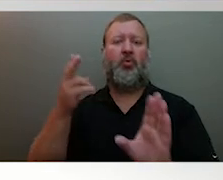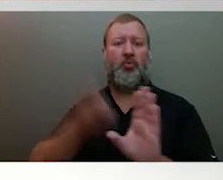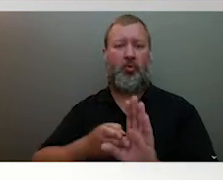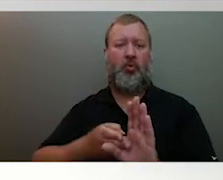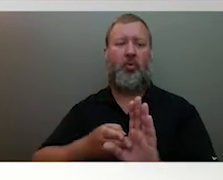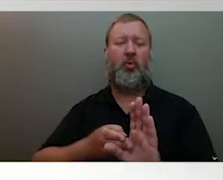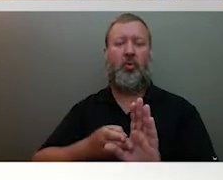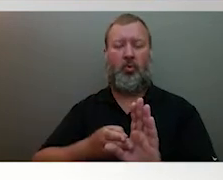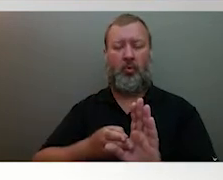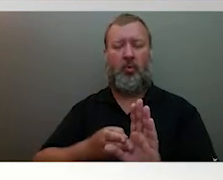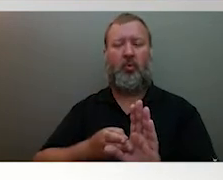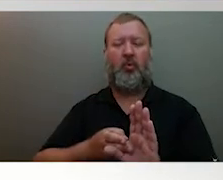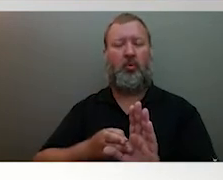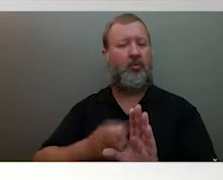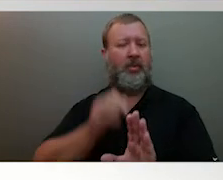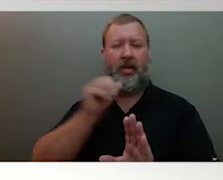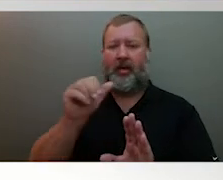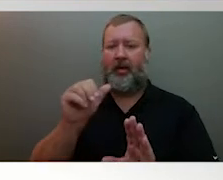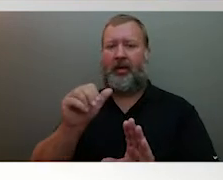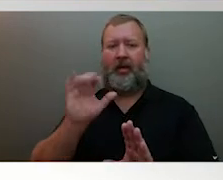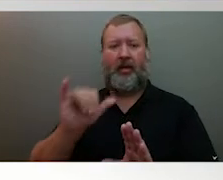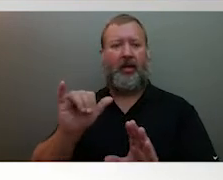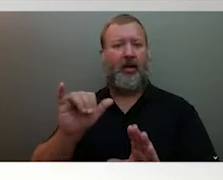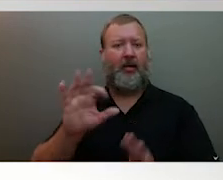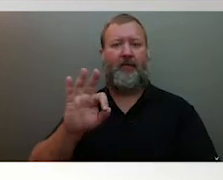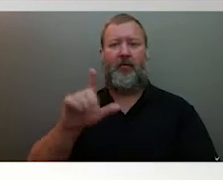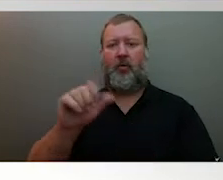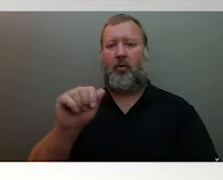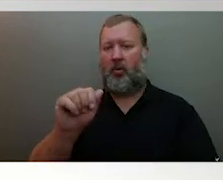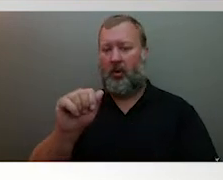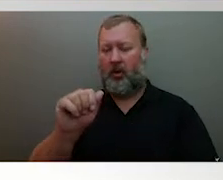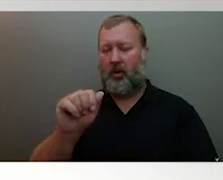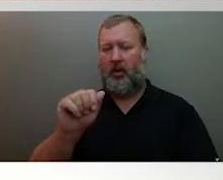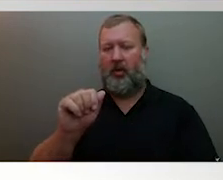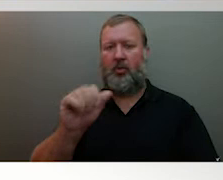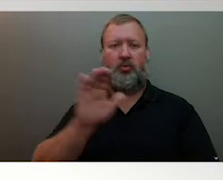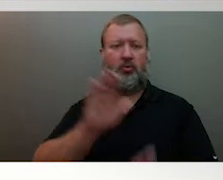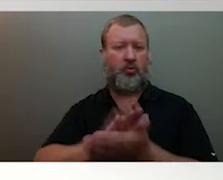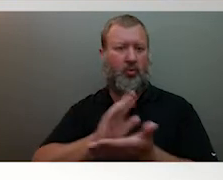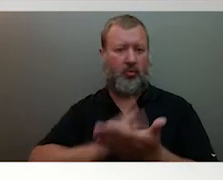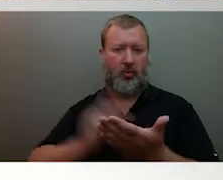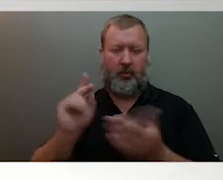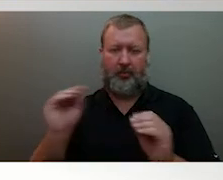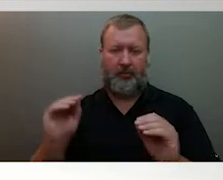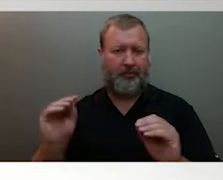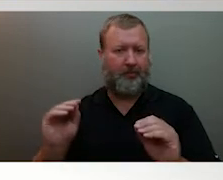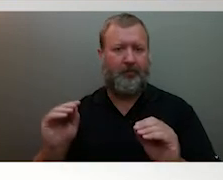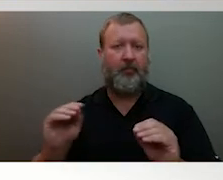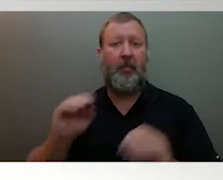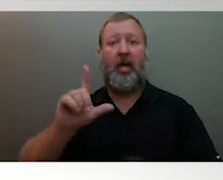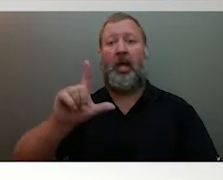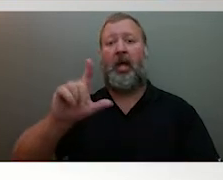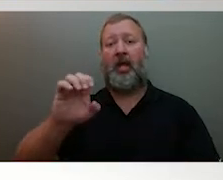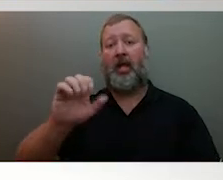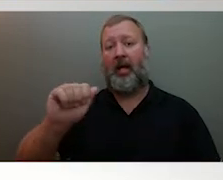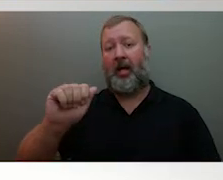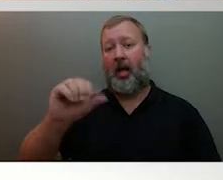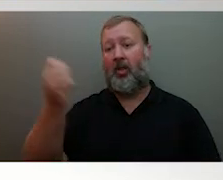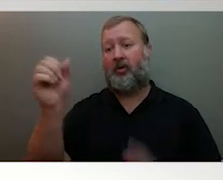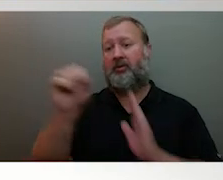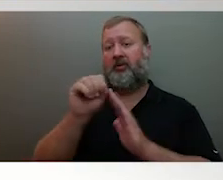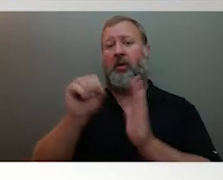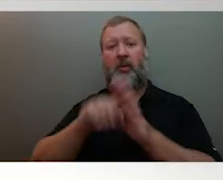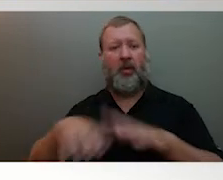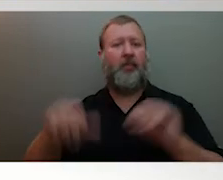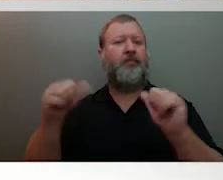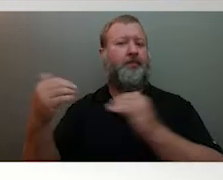in, then the student would not be enrolled in a Florida public school. The LEA in the other state would